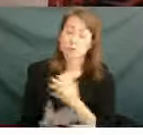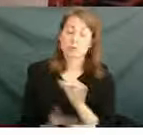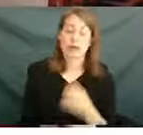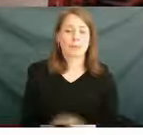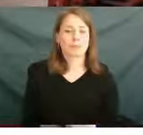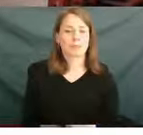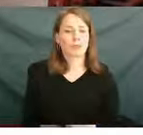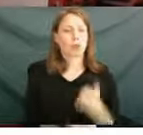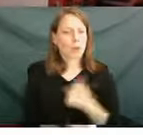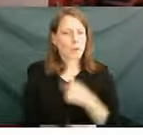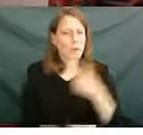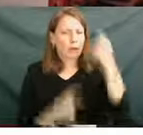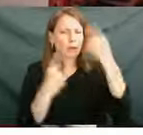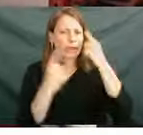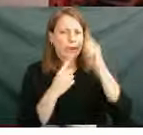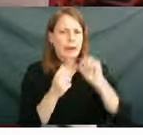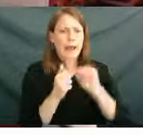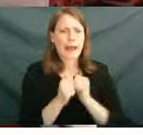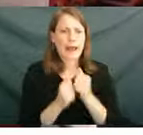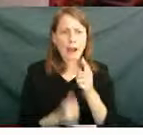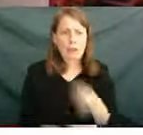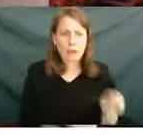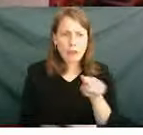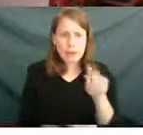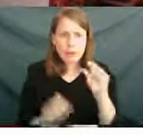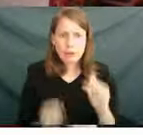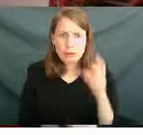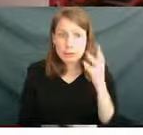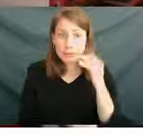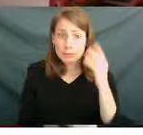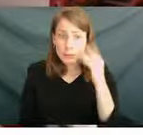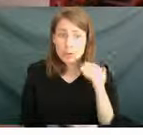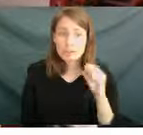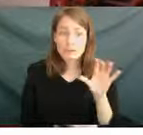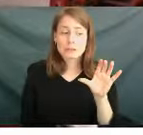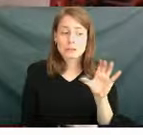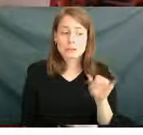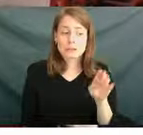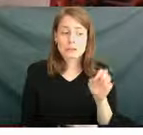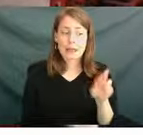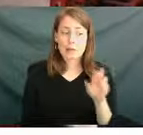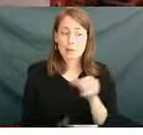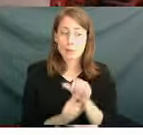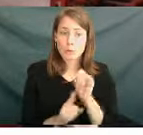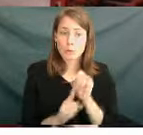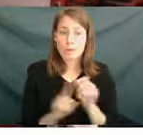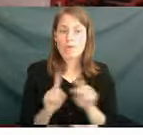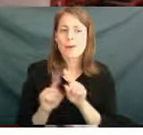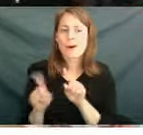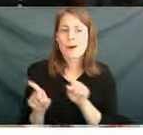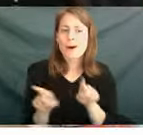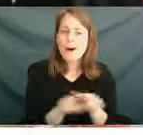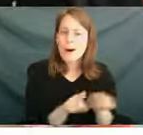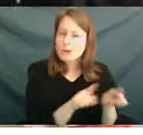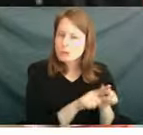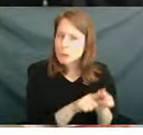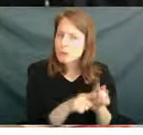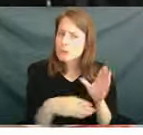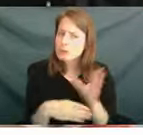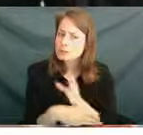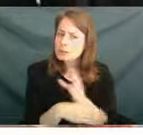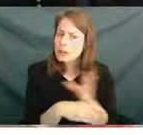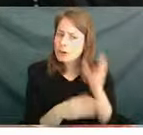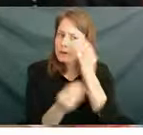how they might end up being part of cyberbullying by passing on other information. To respect